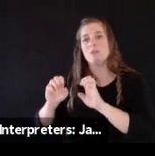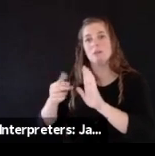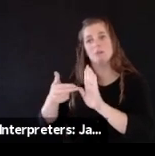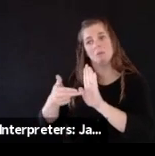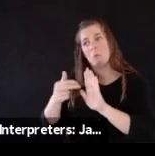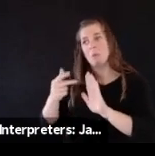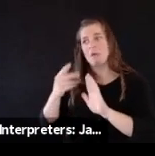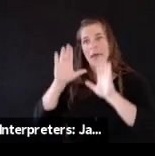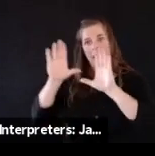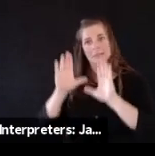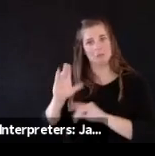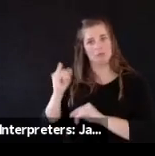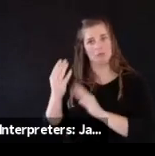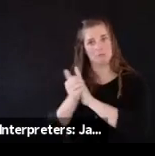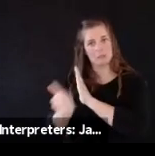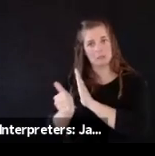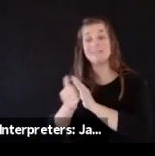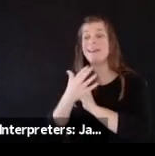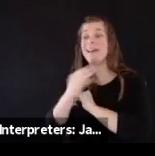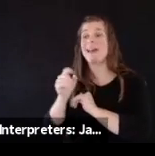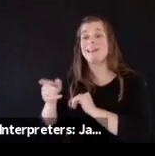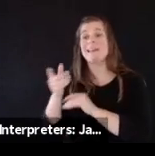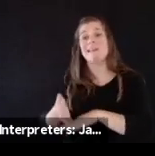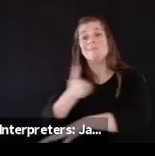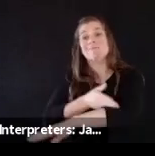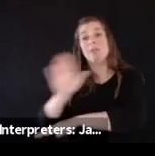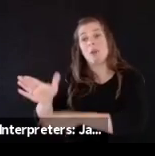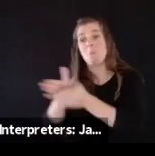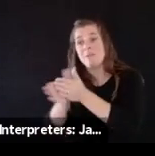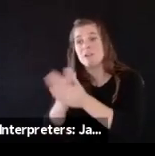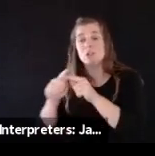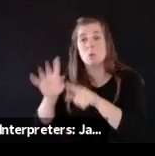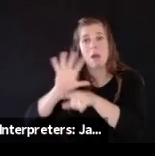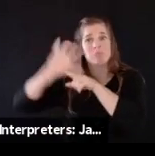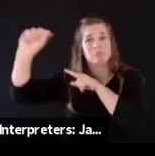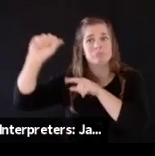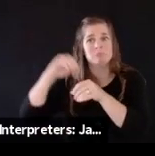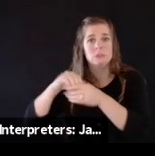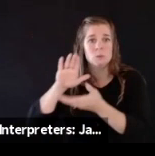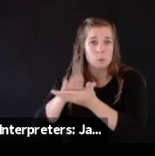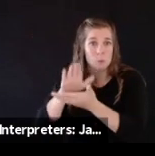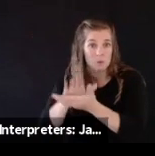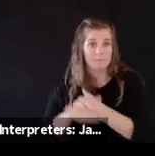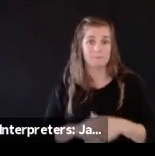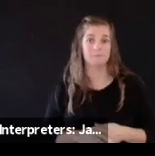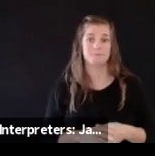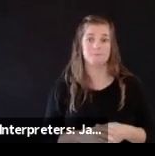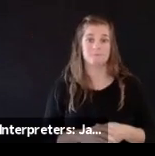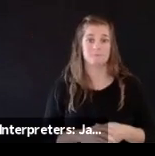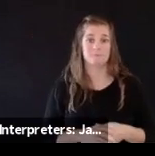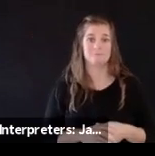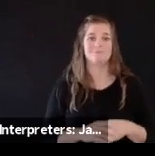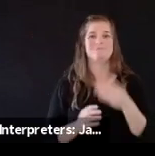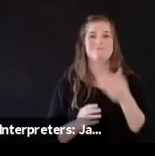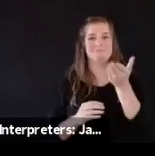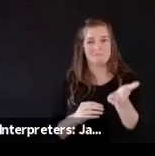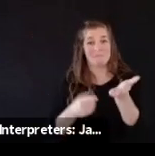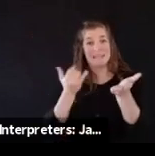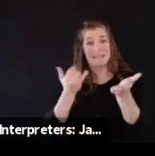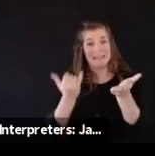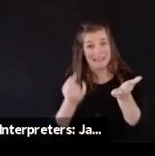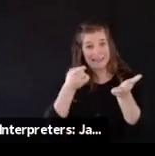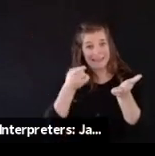skills, and had also increased their motivation to excel at school. Now, this is an example of